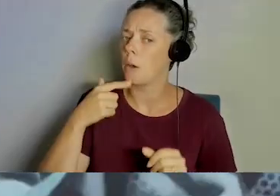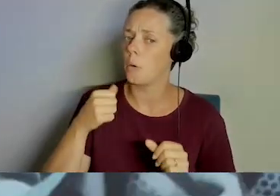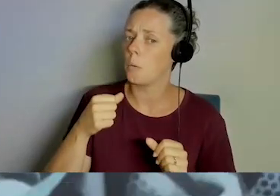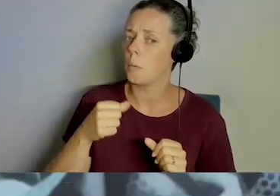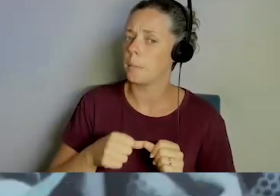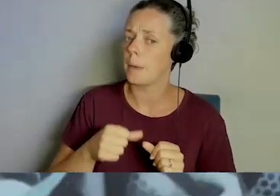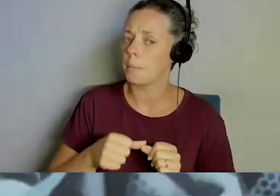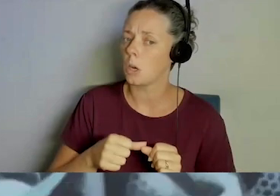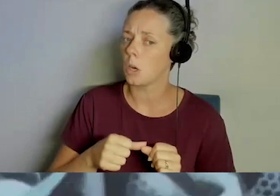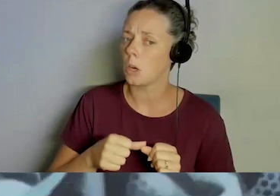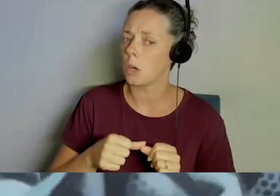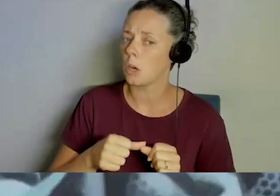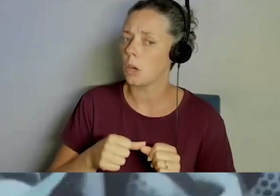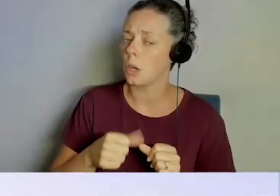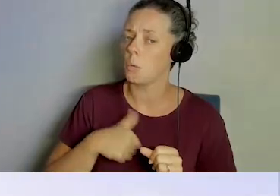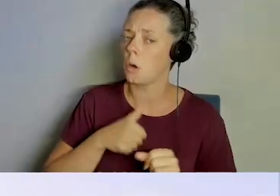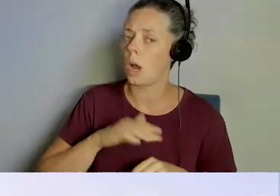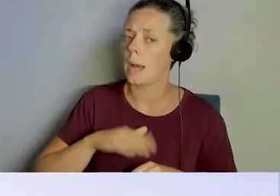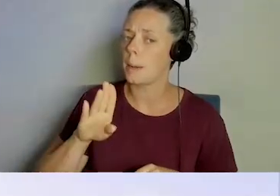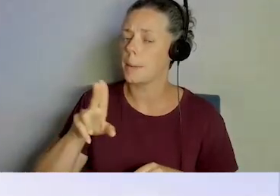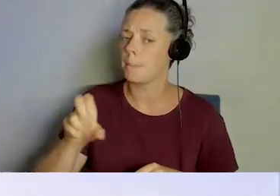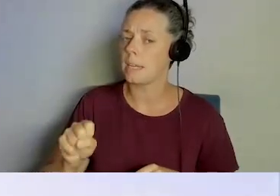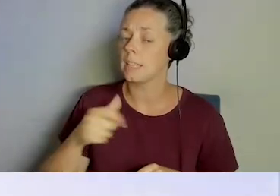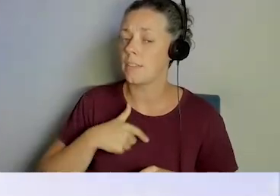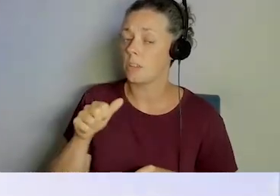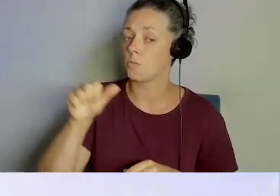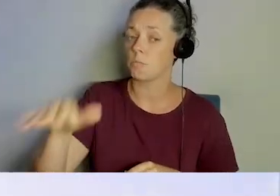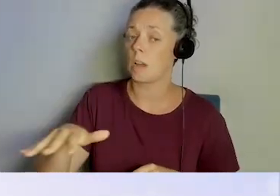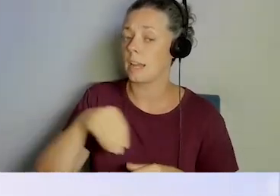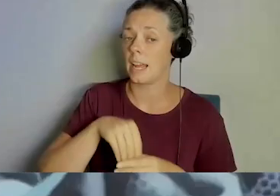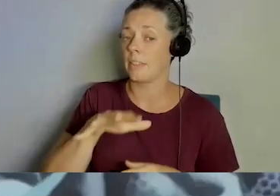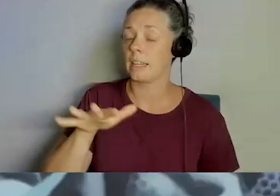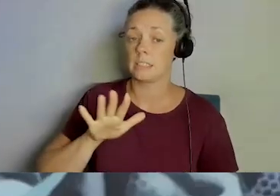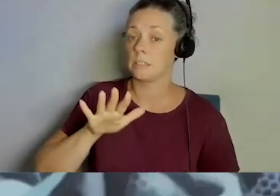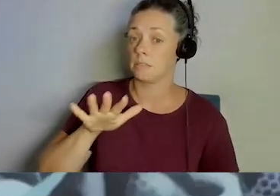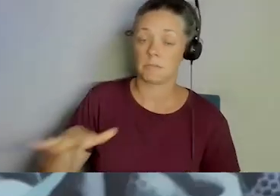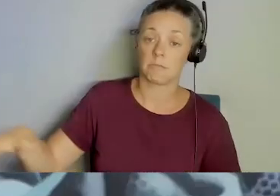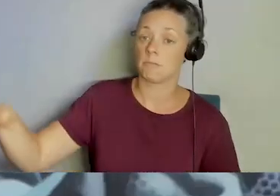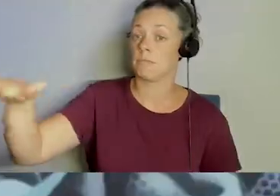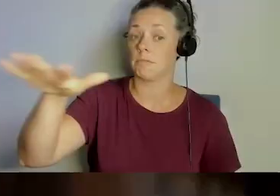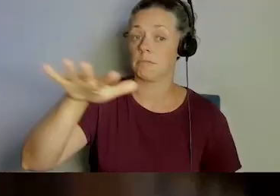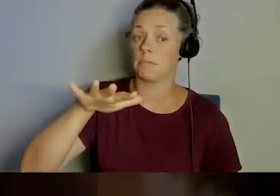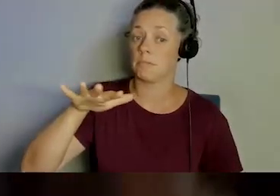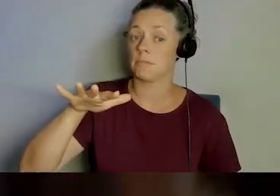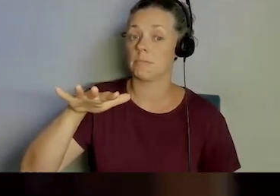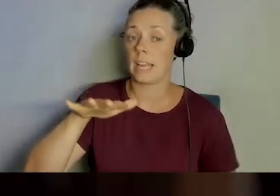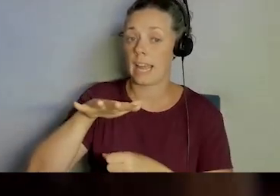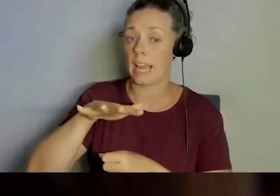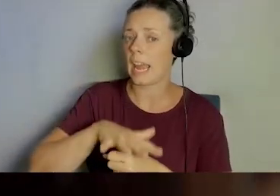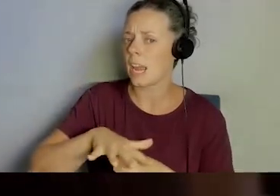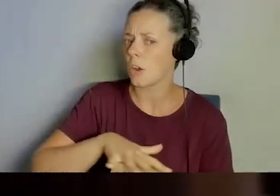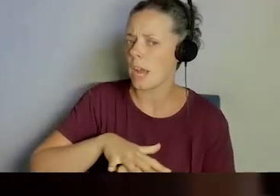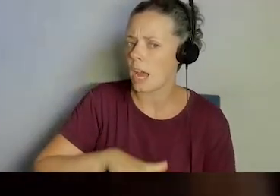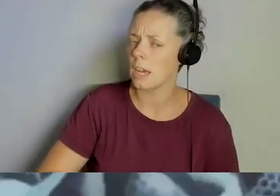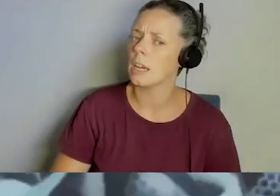and it dropped us off at this very tall grassy area. And that is where we met our